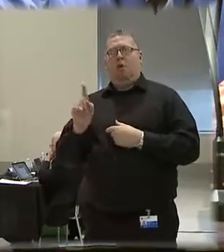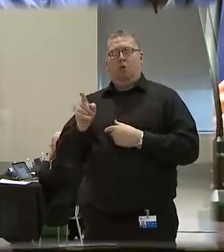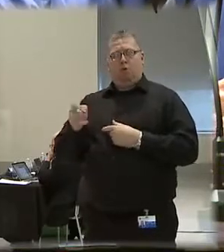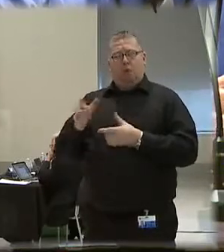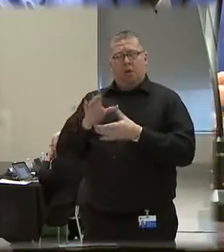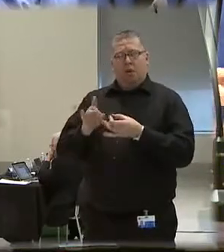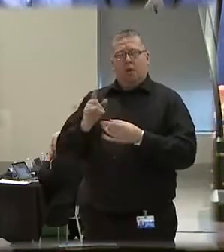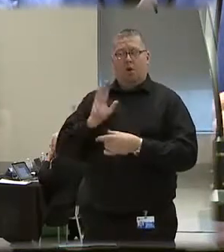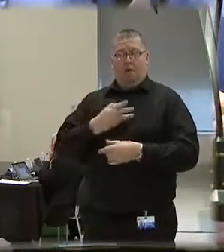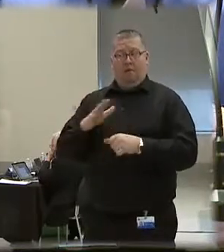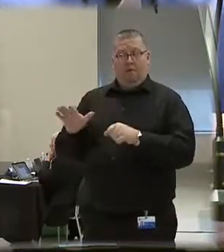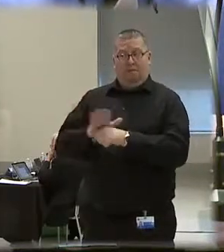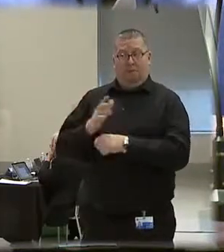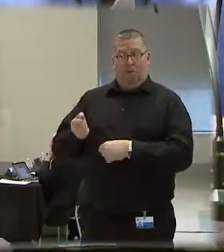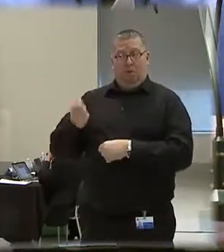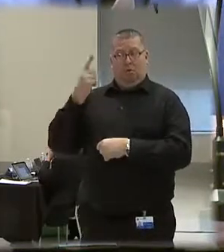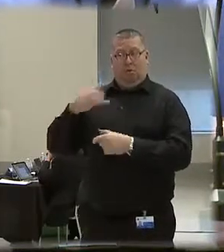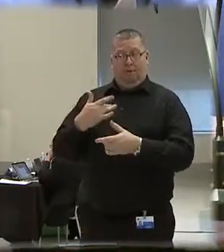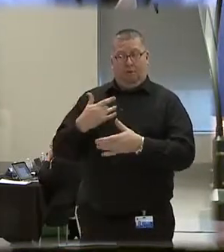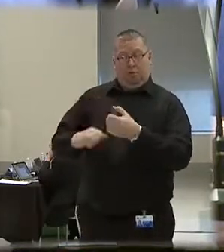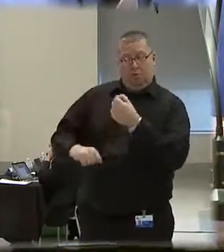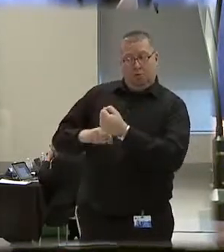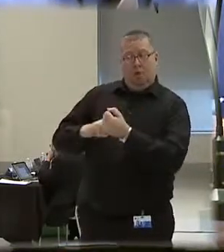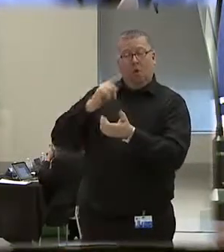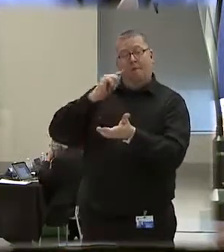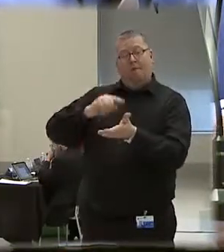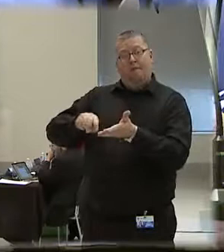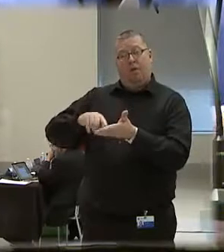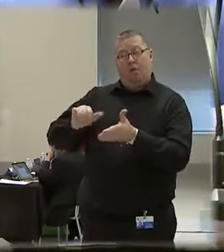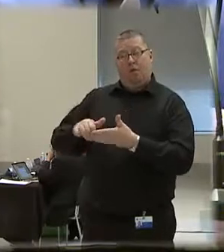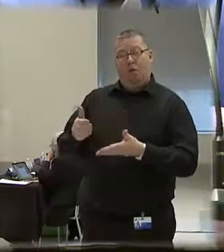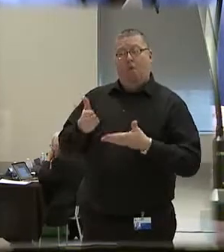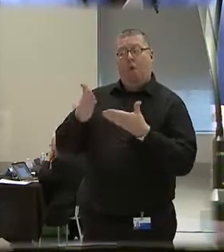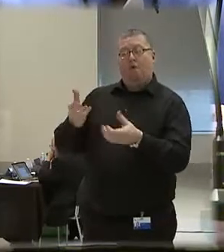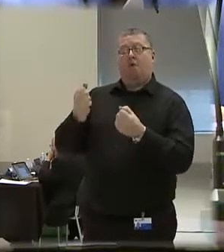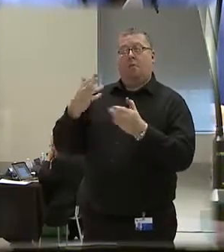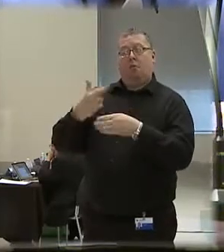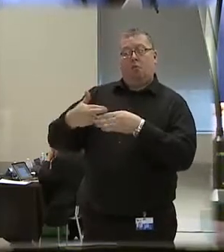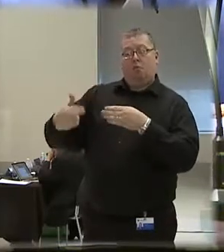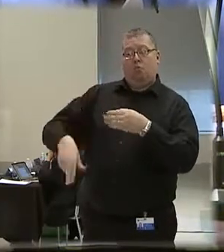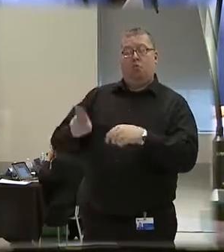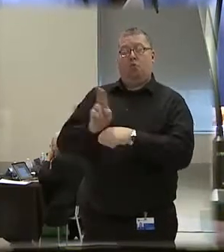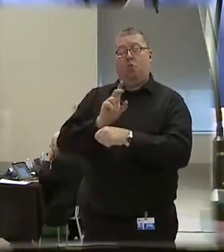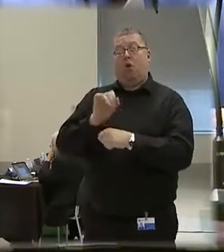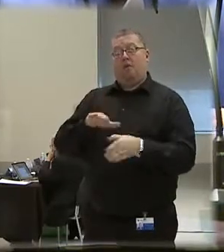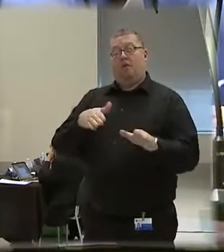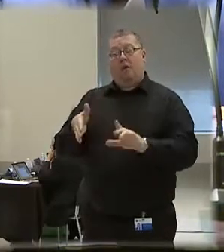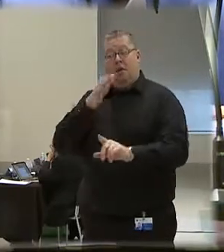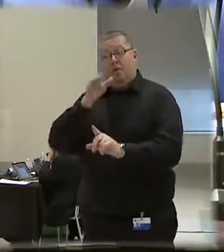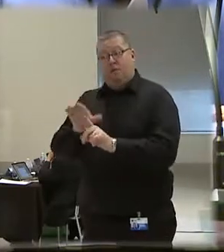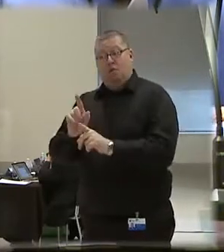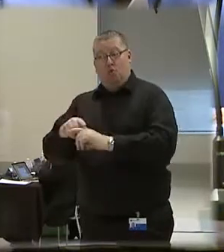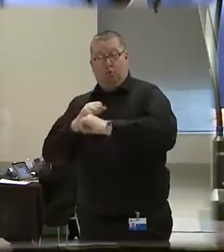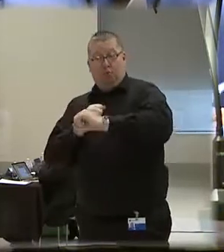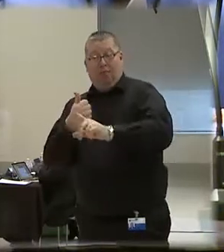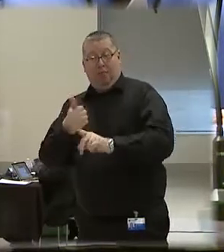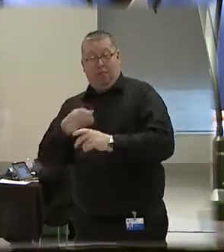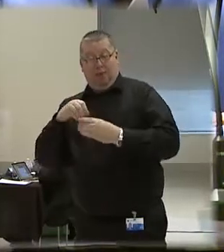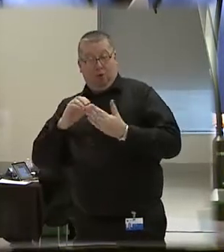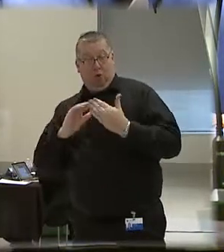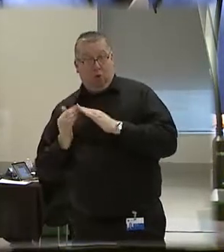saying we fully understand and support investigations of officers who must resort to the use of deadly force to protect themselves and their